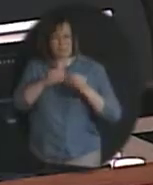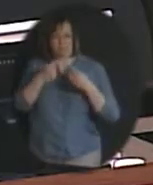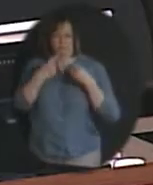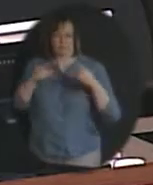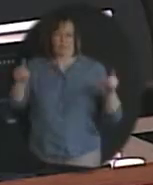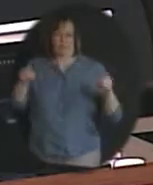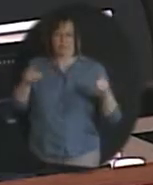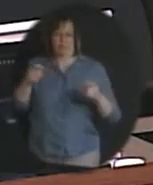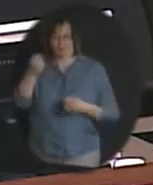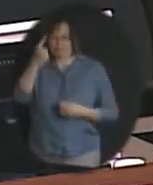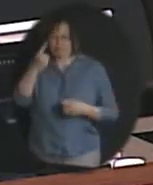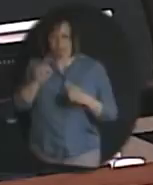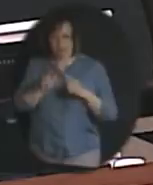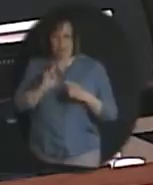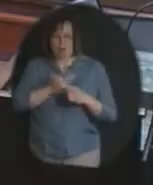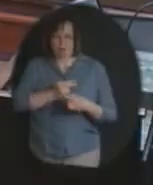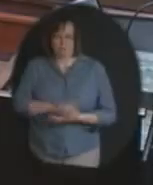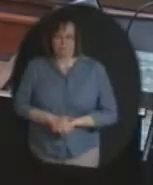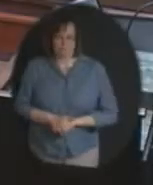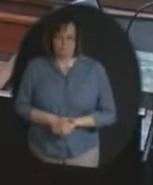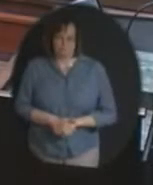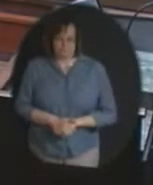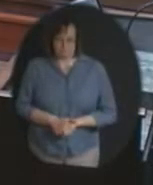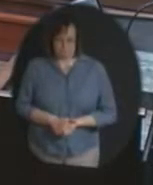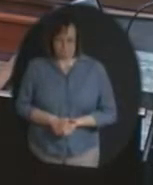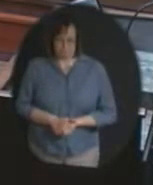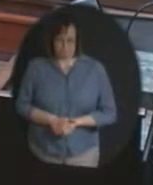lot of sense to us at this point.